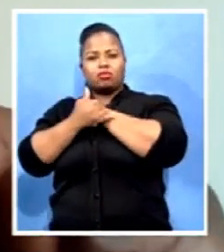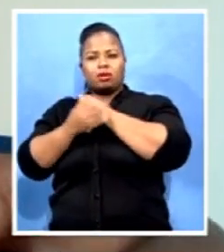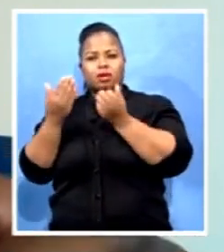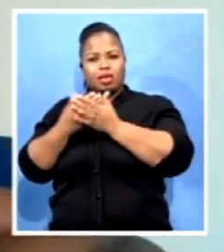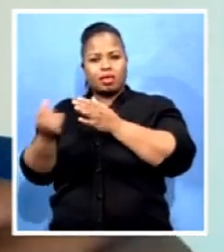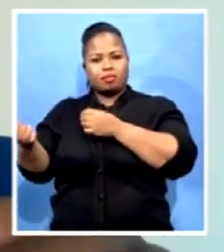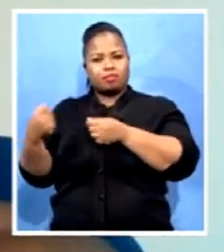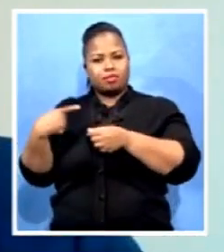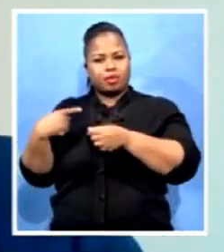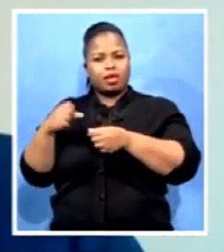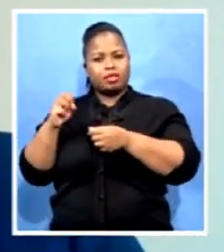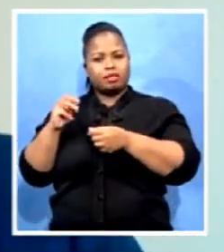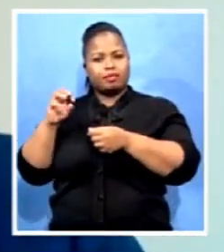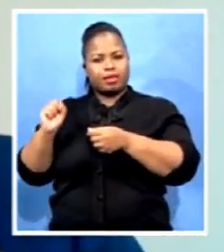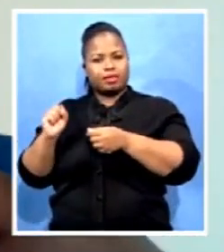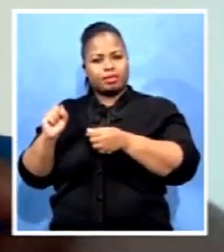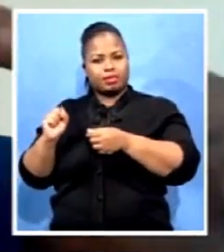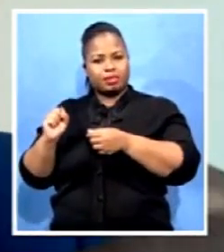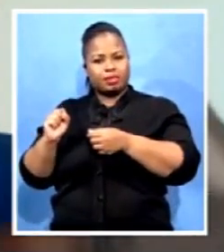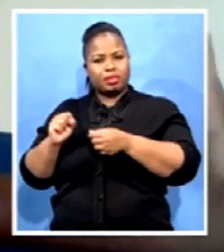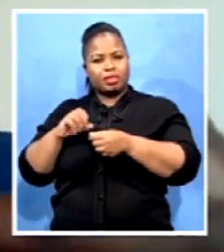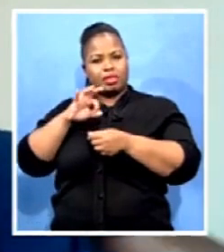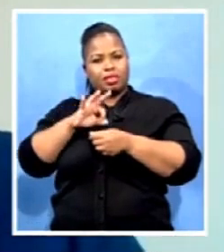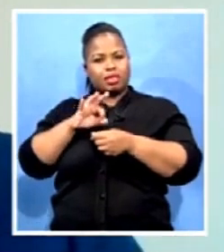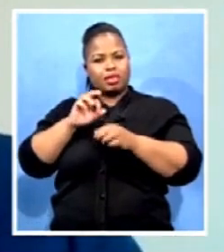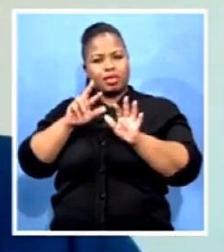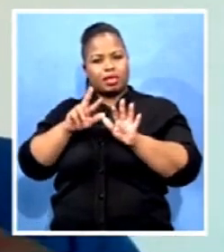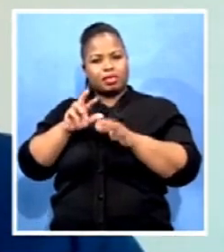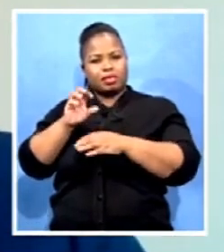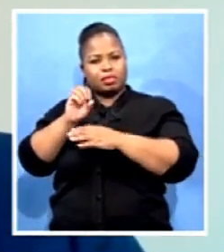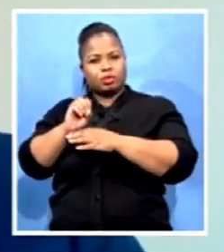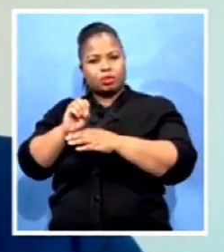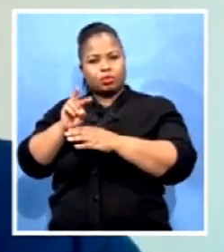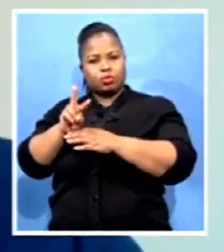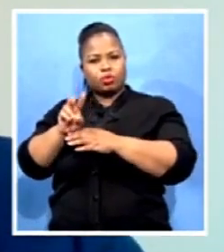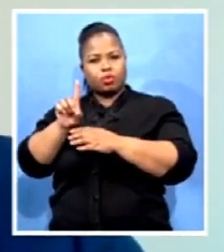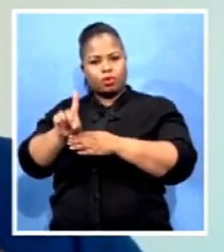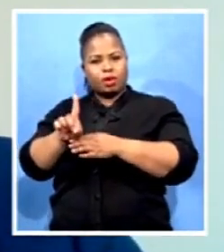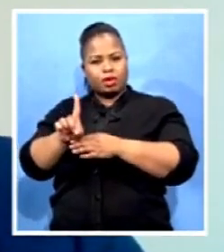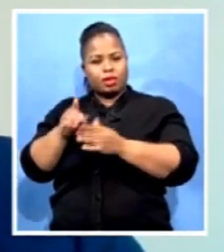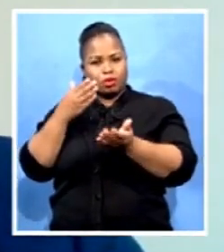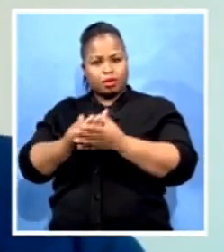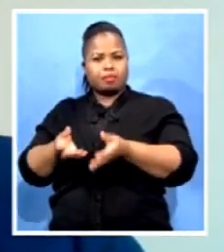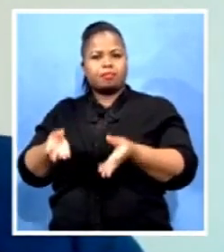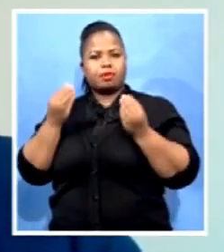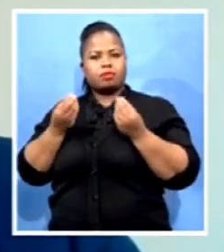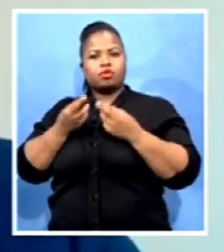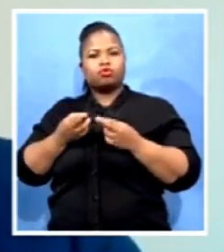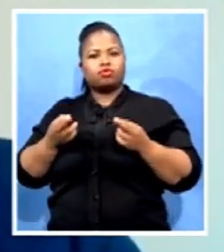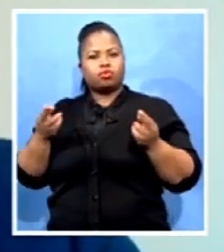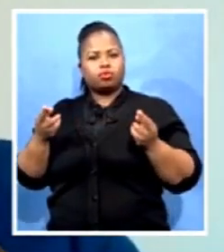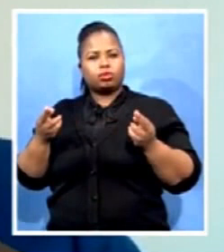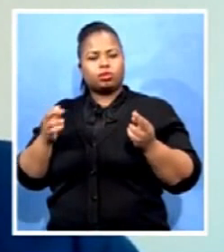to 38021 to get these resources rolling out. So what we want to do is